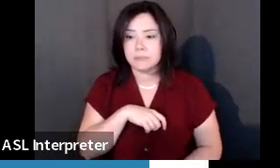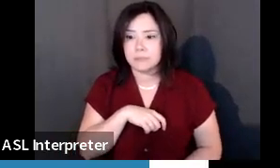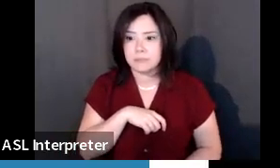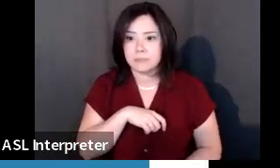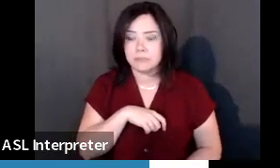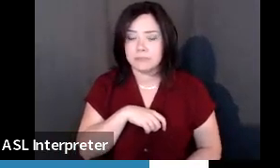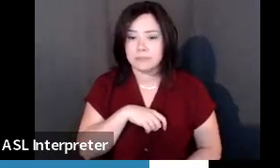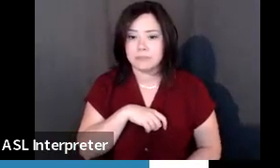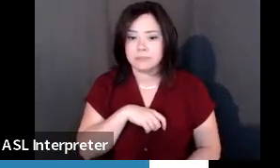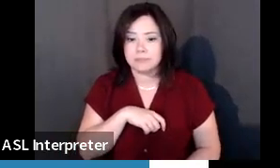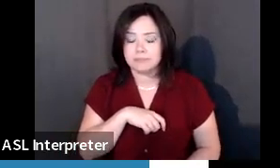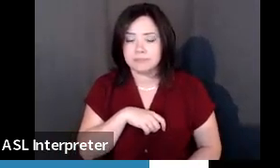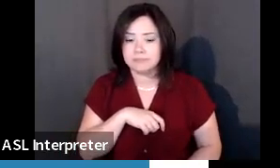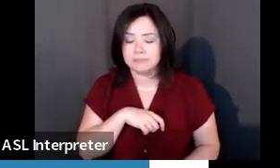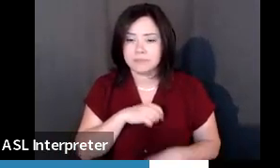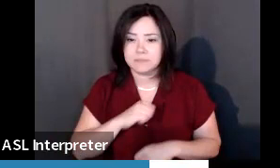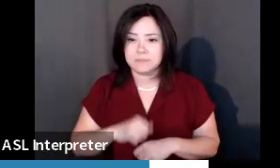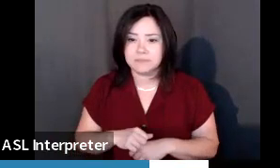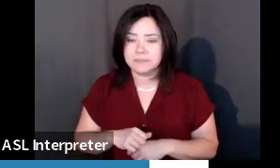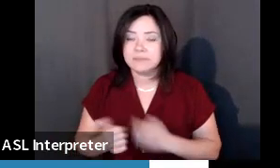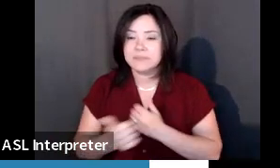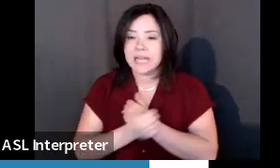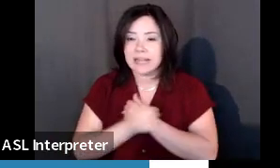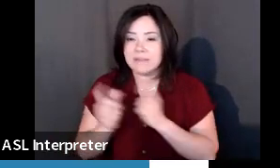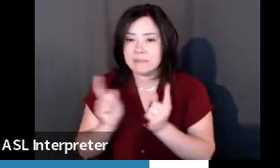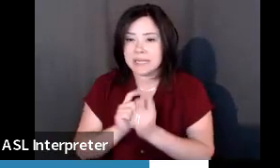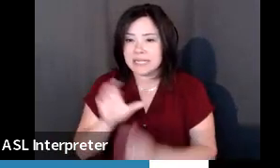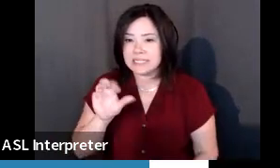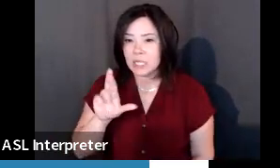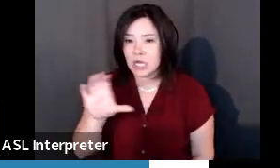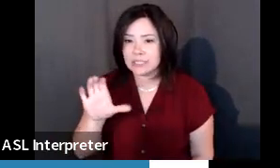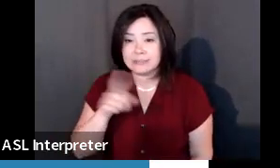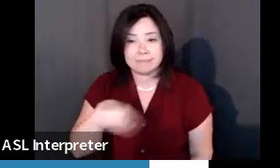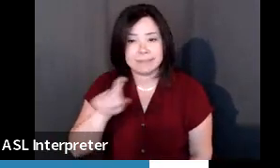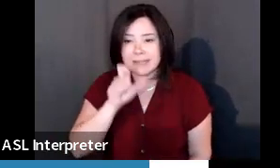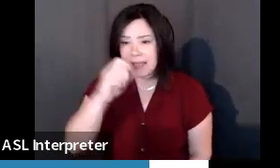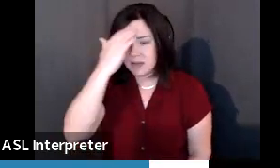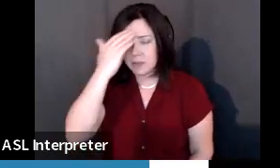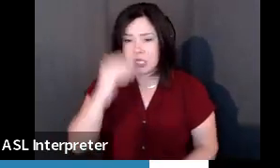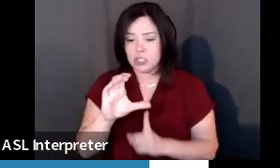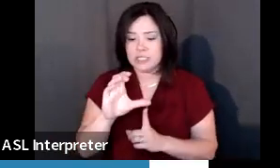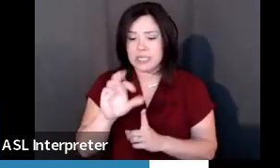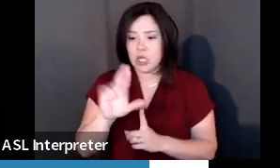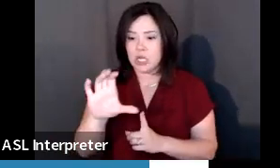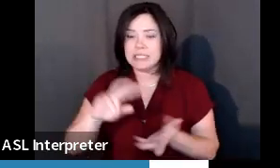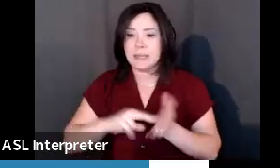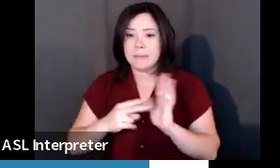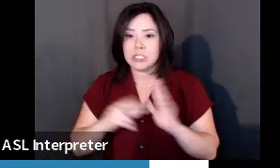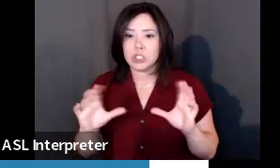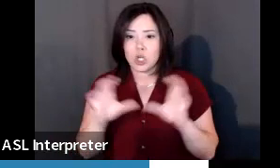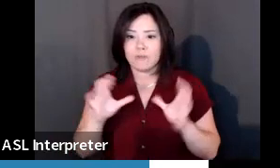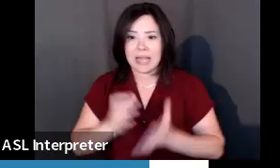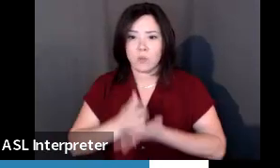I love meeting CRCs. And for those that are not familiar, that's a certified rehabilitation